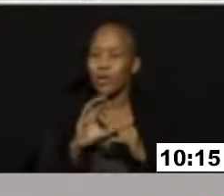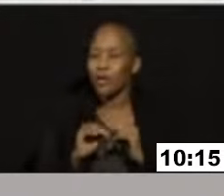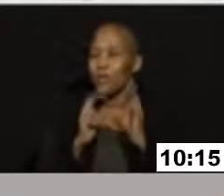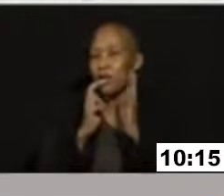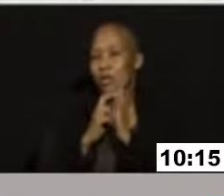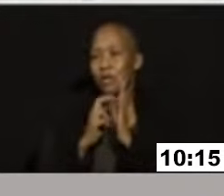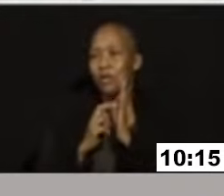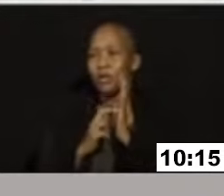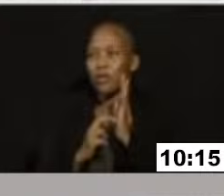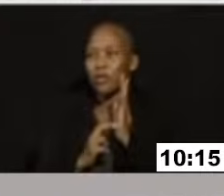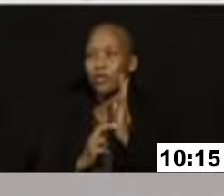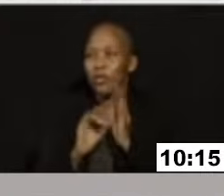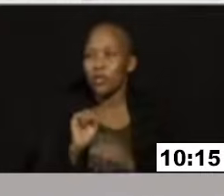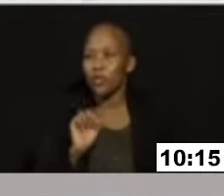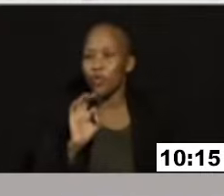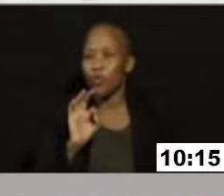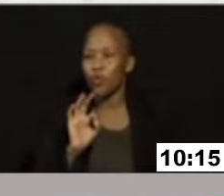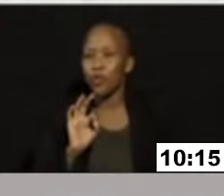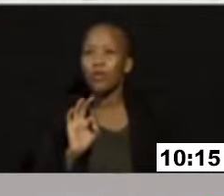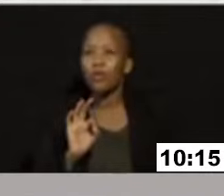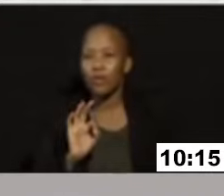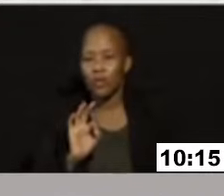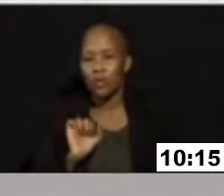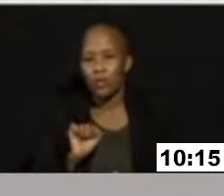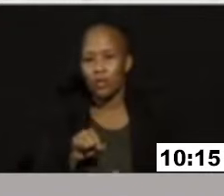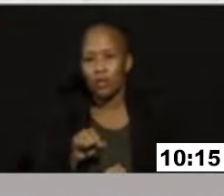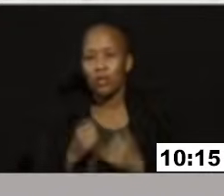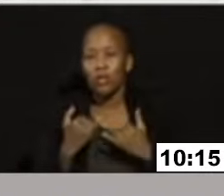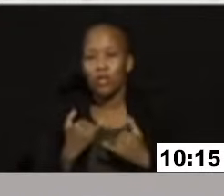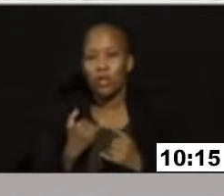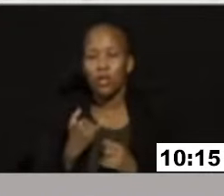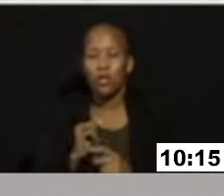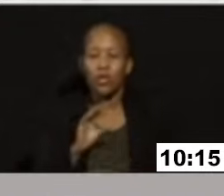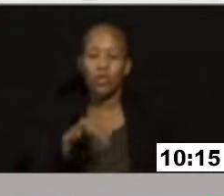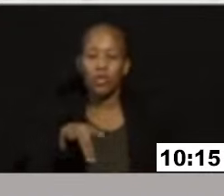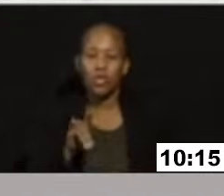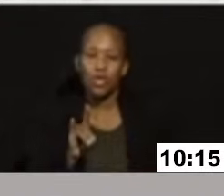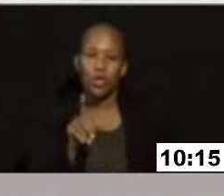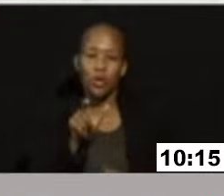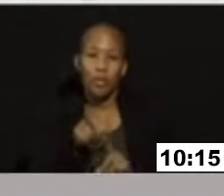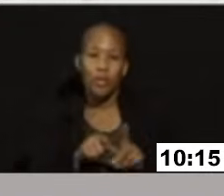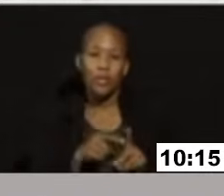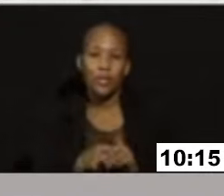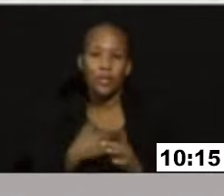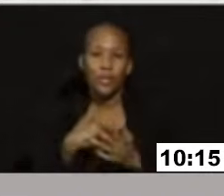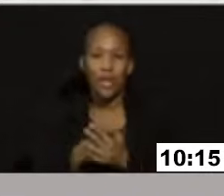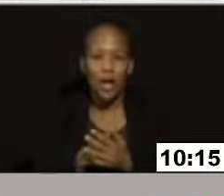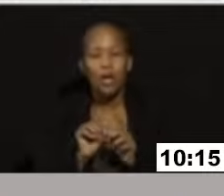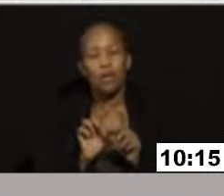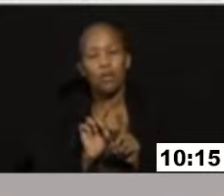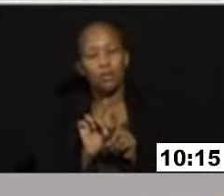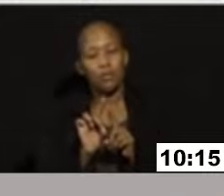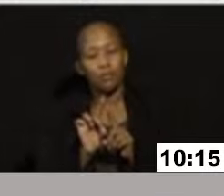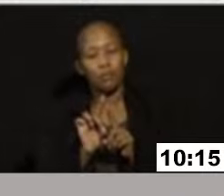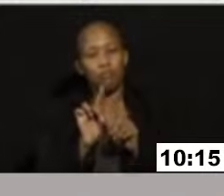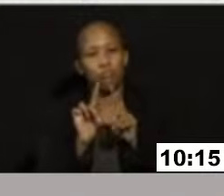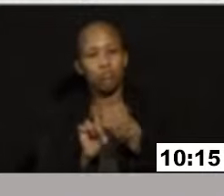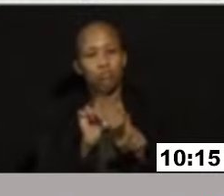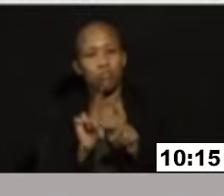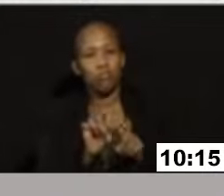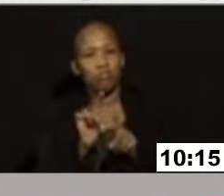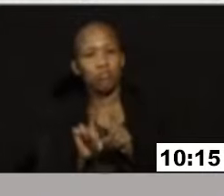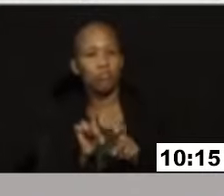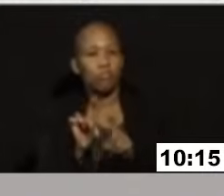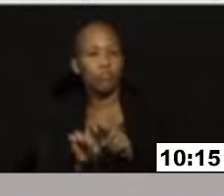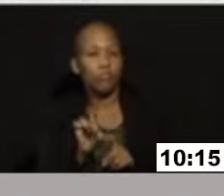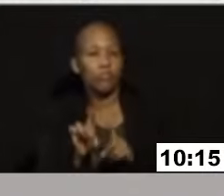no right to cross-examine a witness before the Commission, but the chairperson may permit cross-examination should she deem it necessary and in